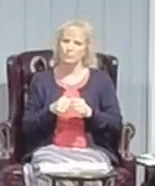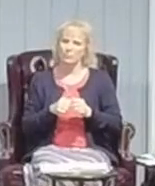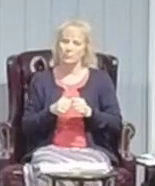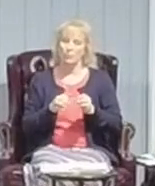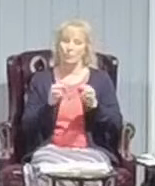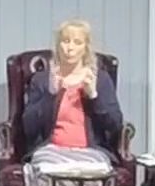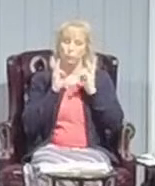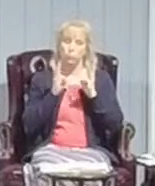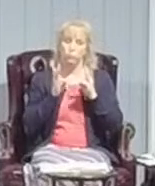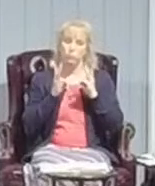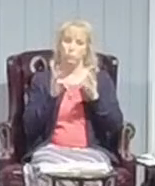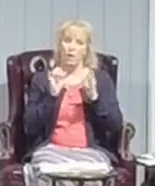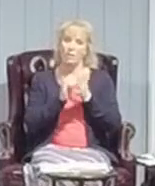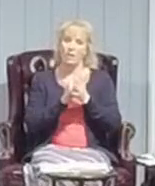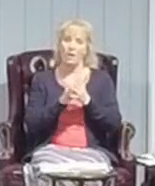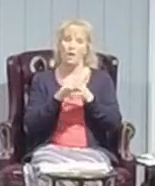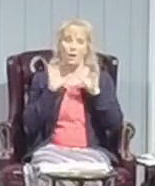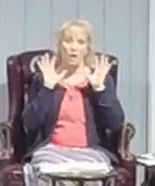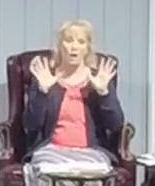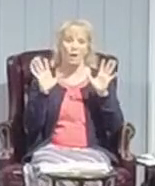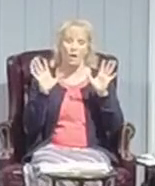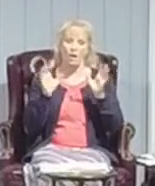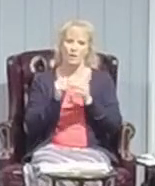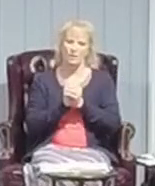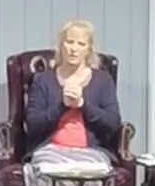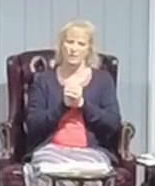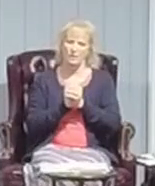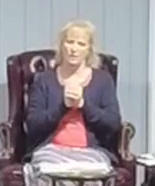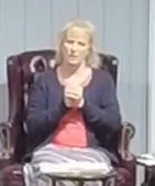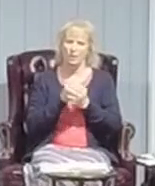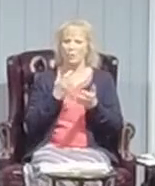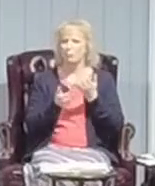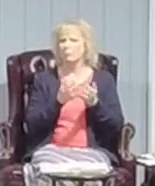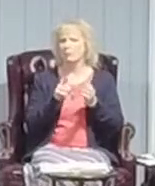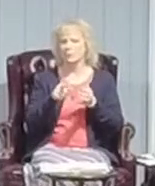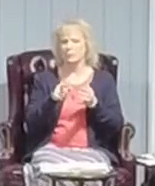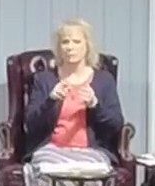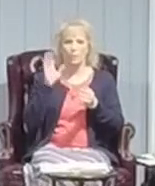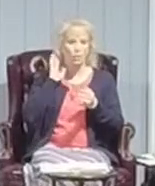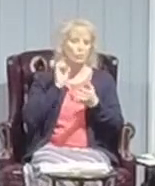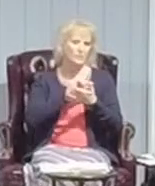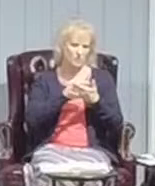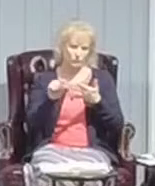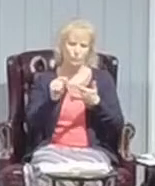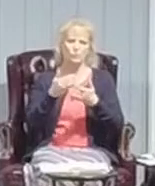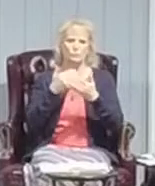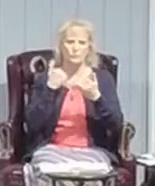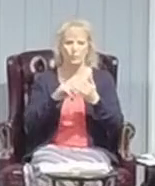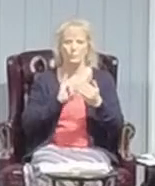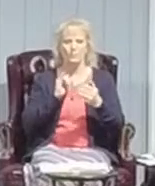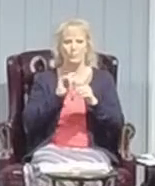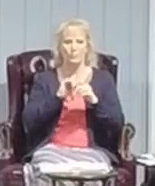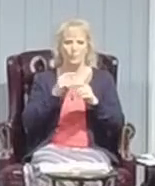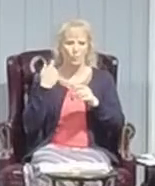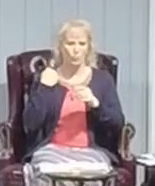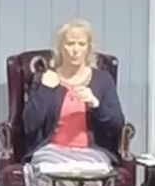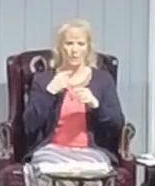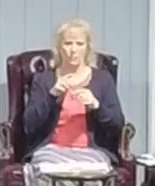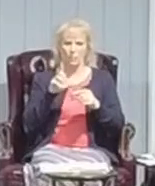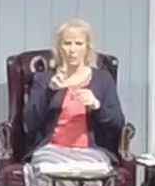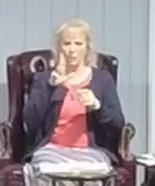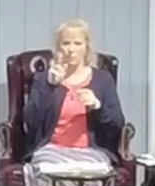Wow, that's pretty awesome. I'm sure you've heard these verses before, but let me just remind you. In Luke